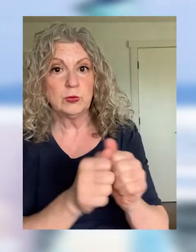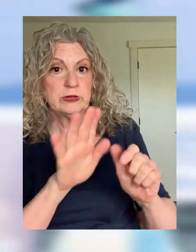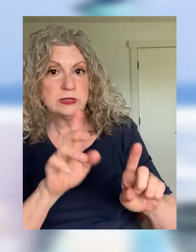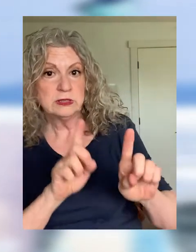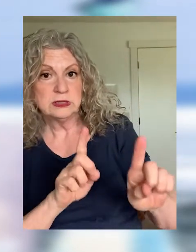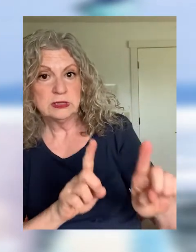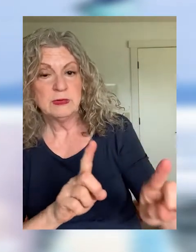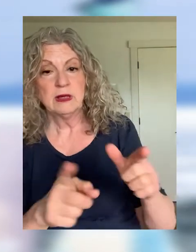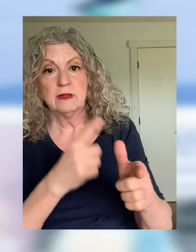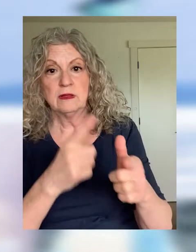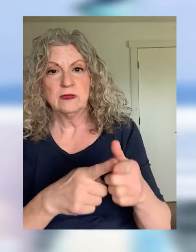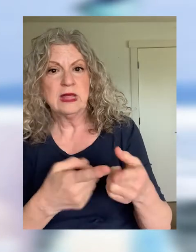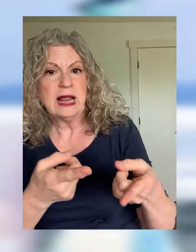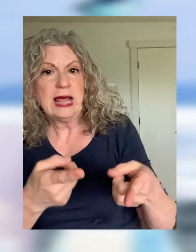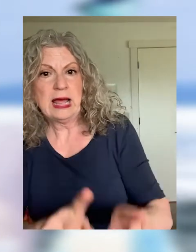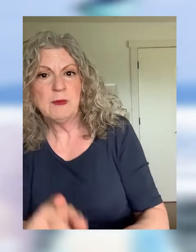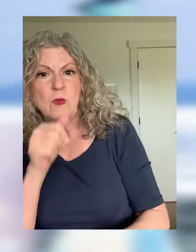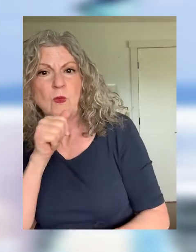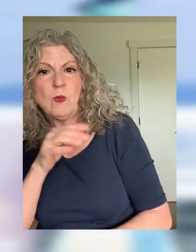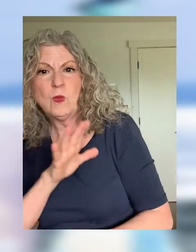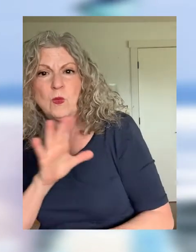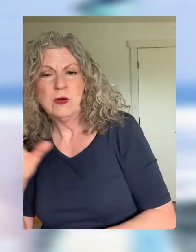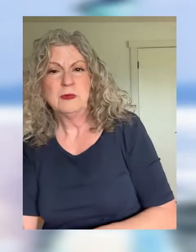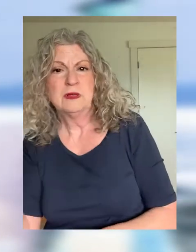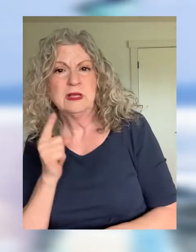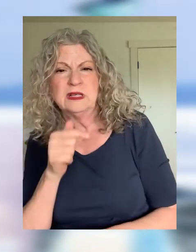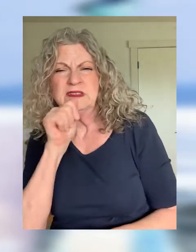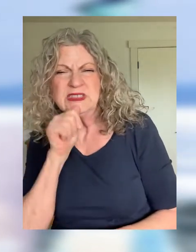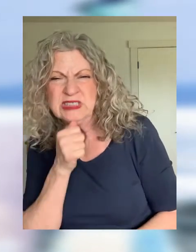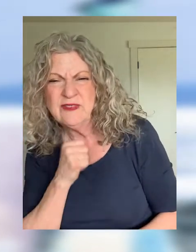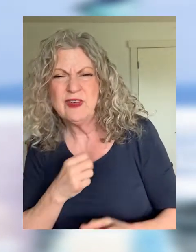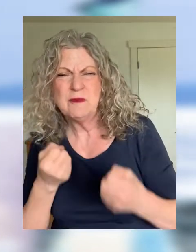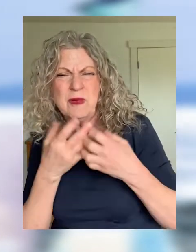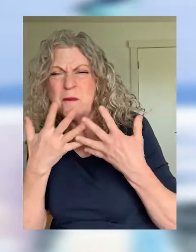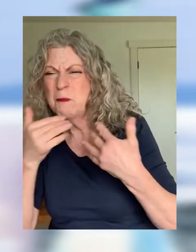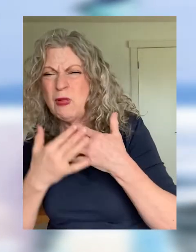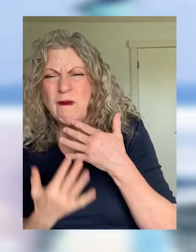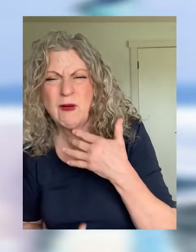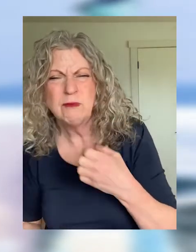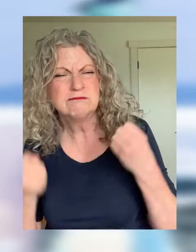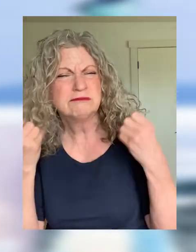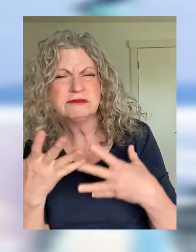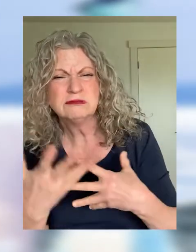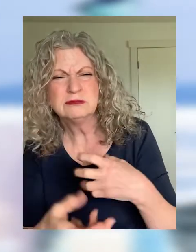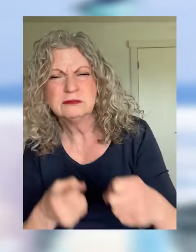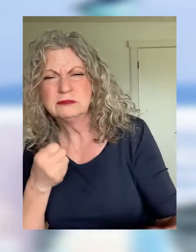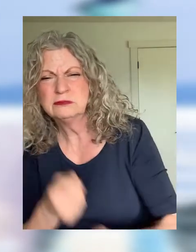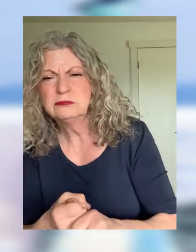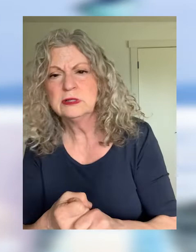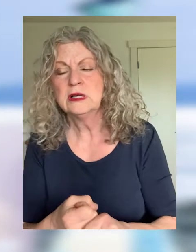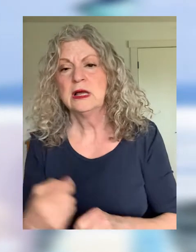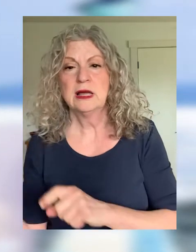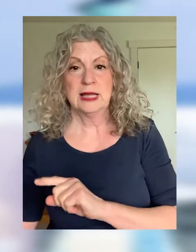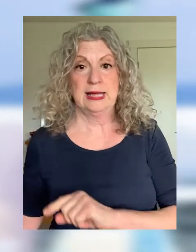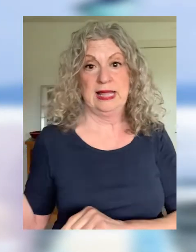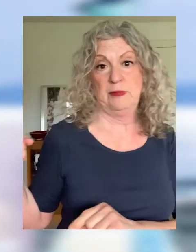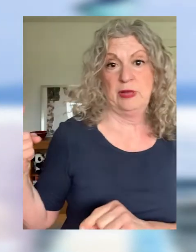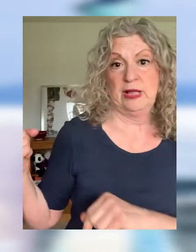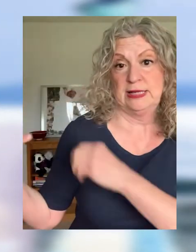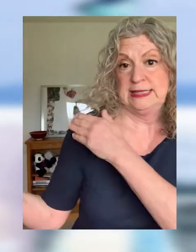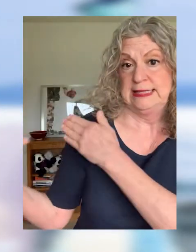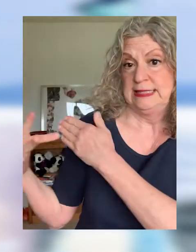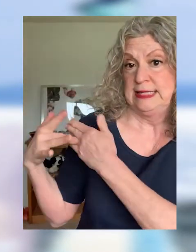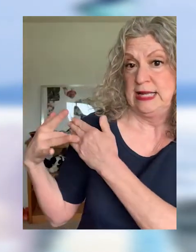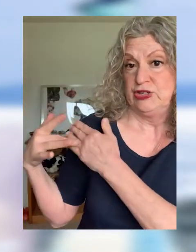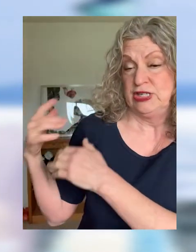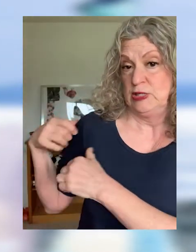disciples. Then suddenly a woman who had been suffering from hemorrhages for 12 years came up behind him and touched the